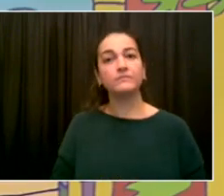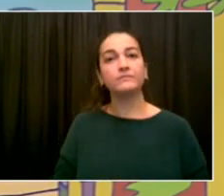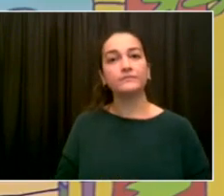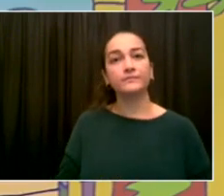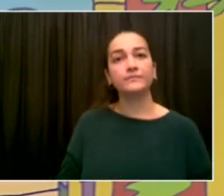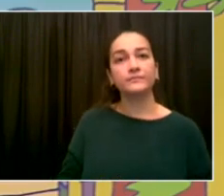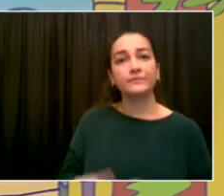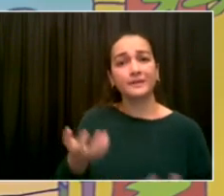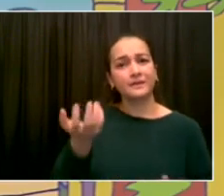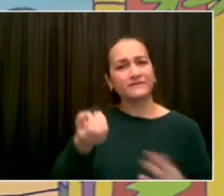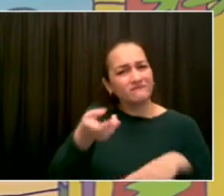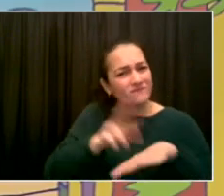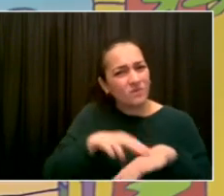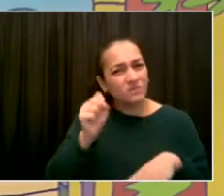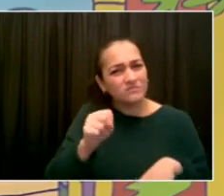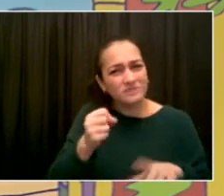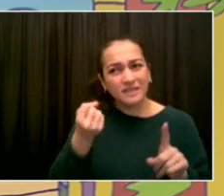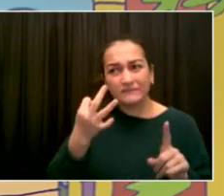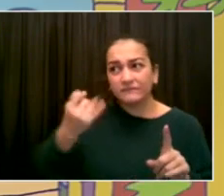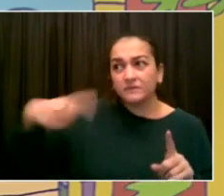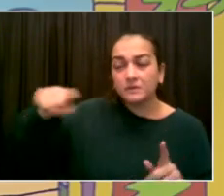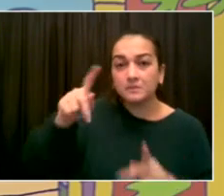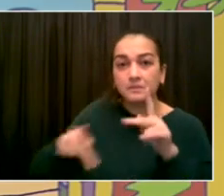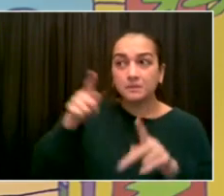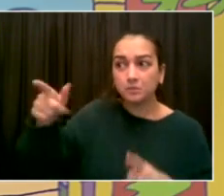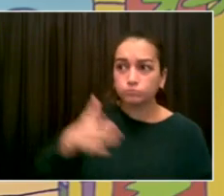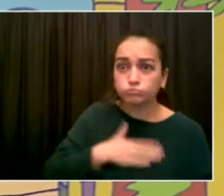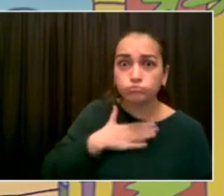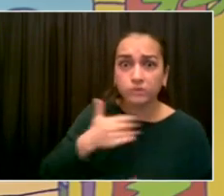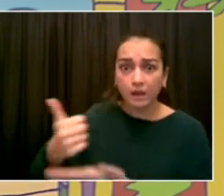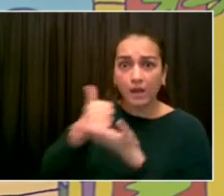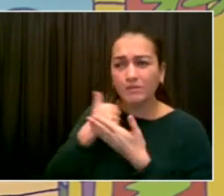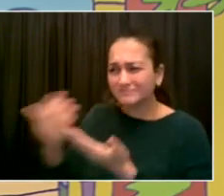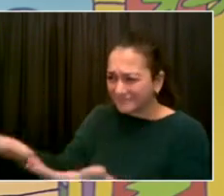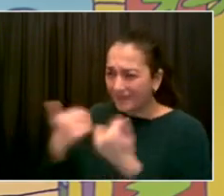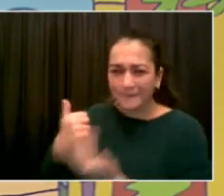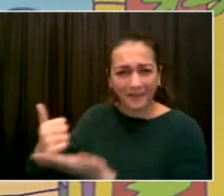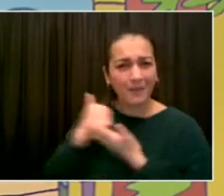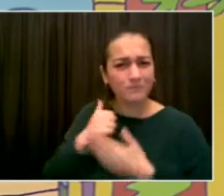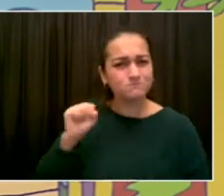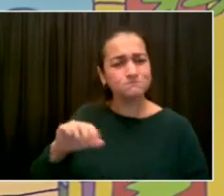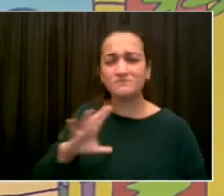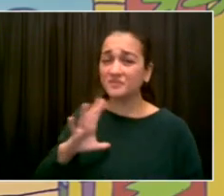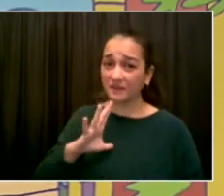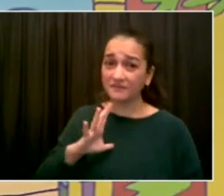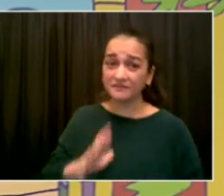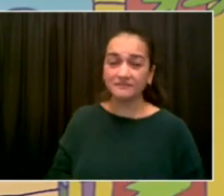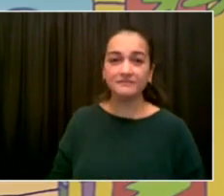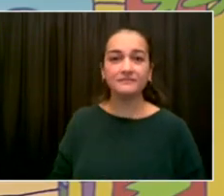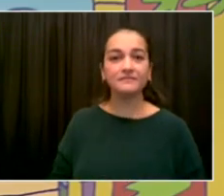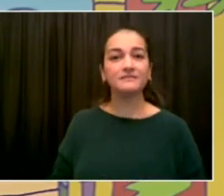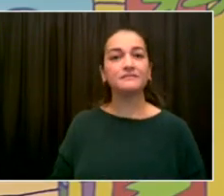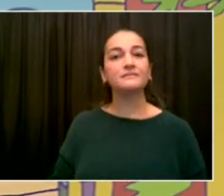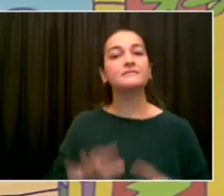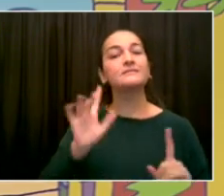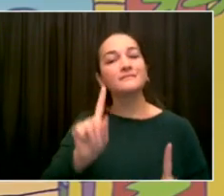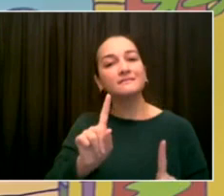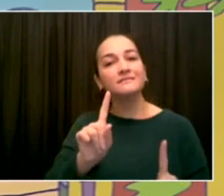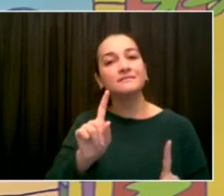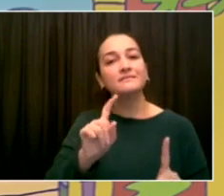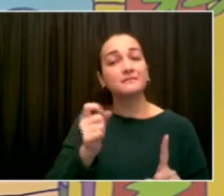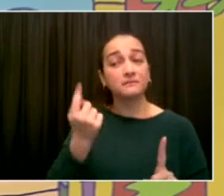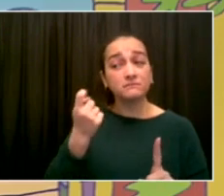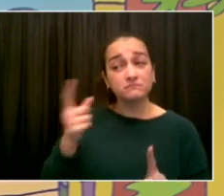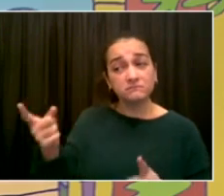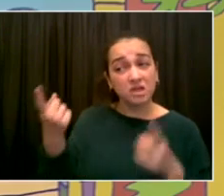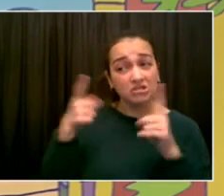talk about bringing those regular cleanings back to the annual level. And I believe that's in the new capital plan we put